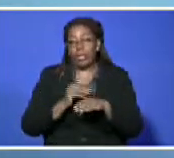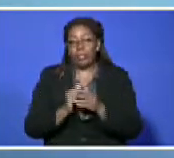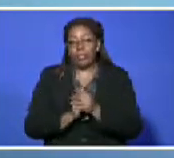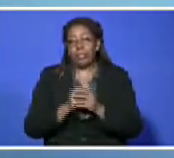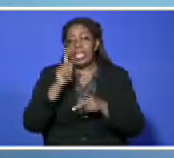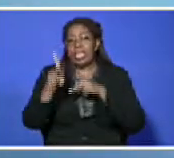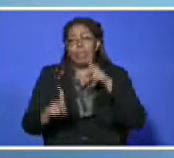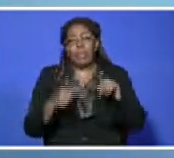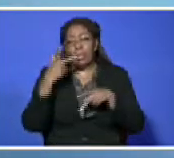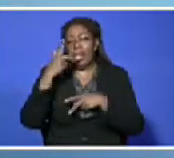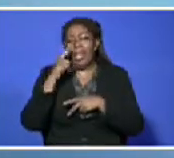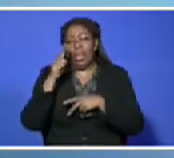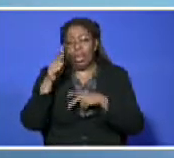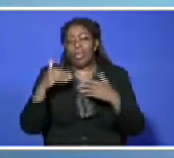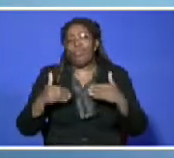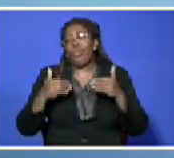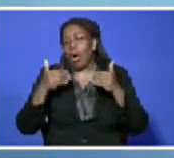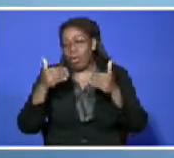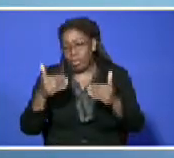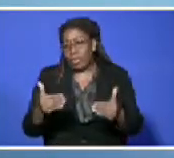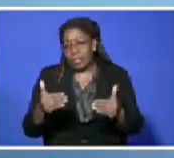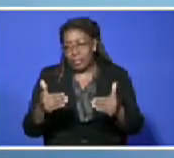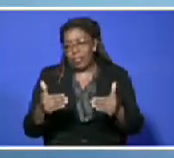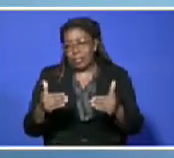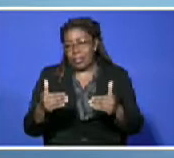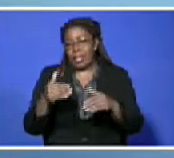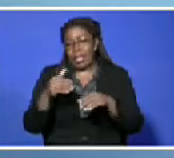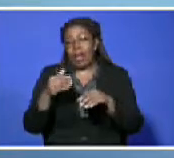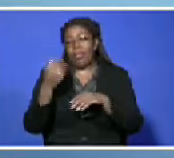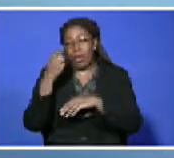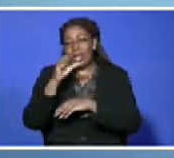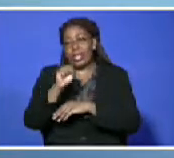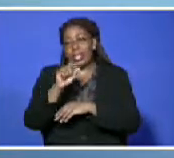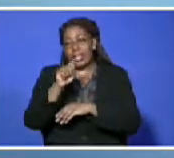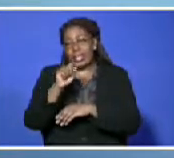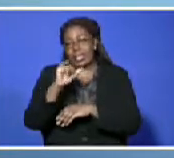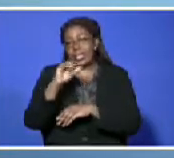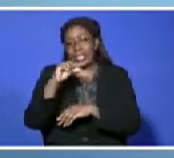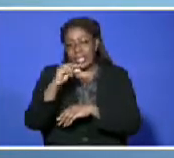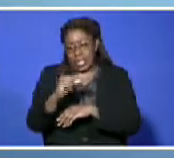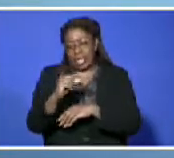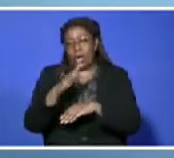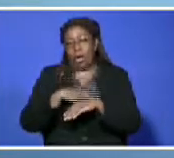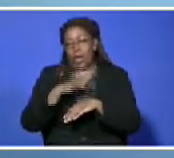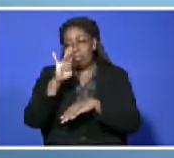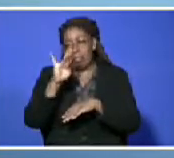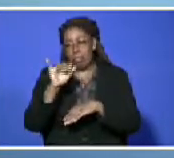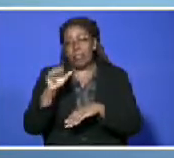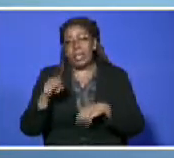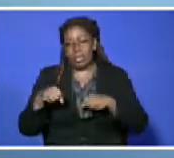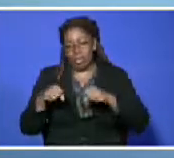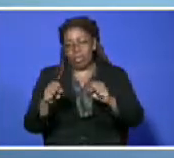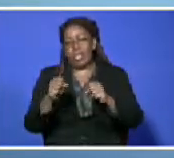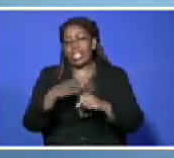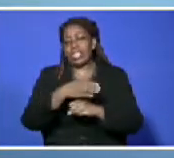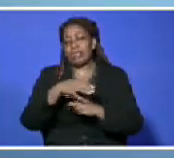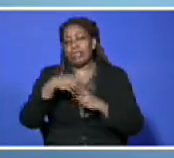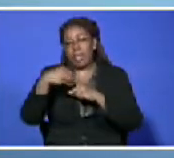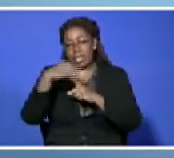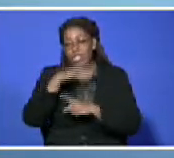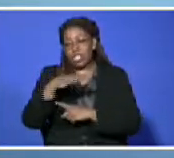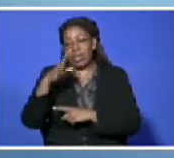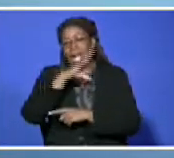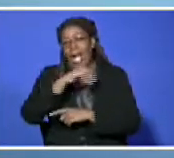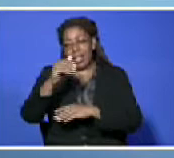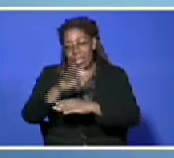People look forward to a Sting on Bay. And they, even the children there, especially our